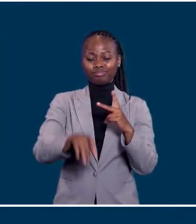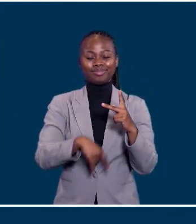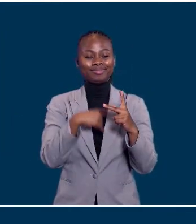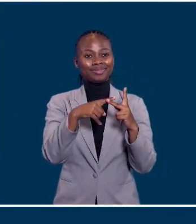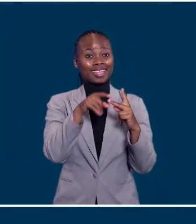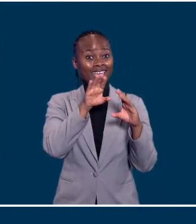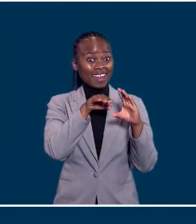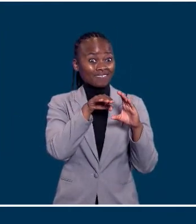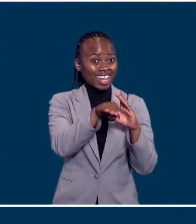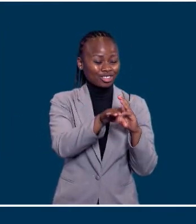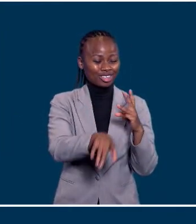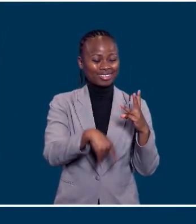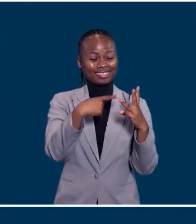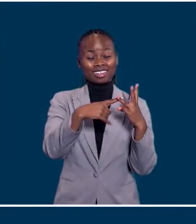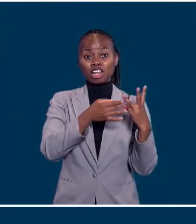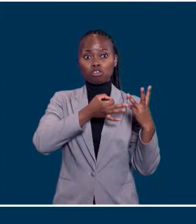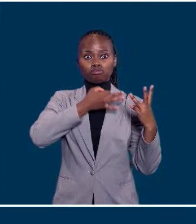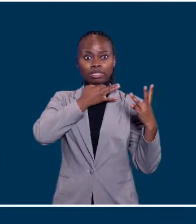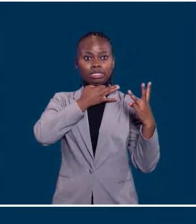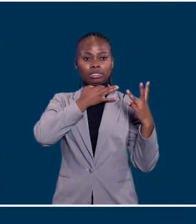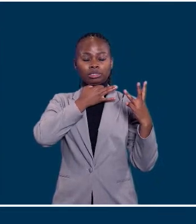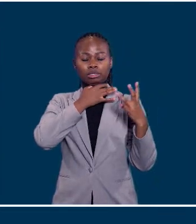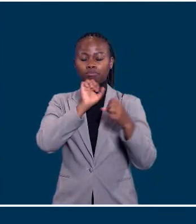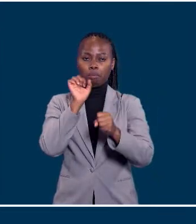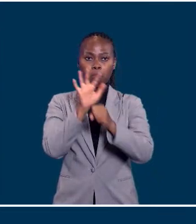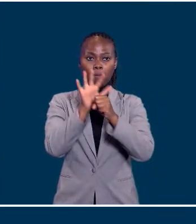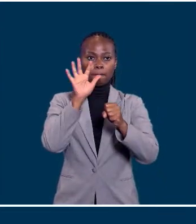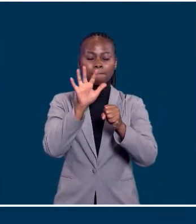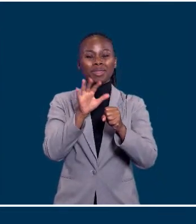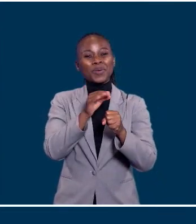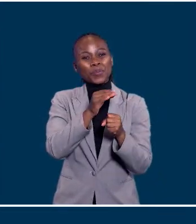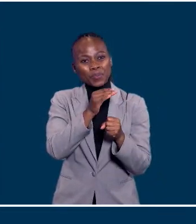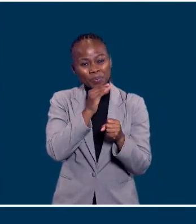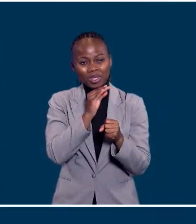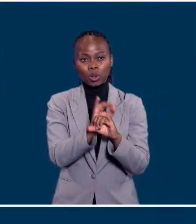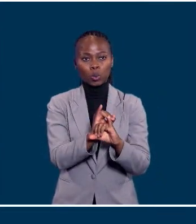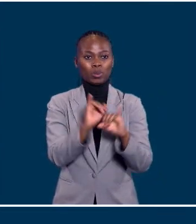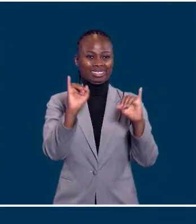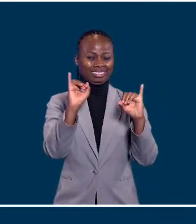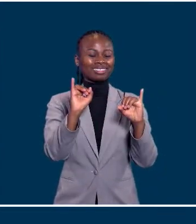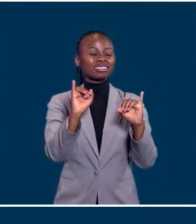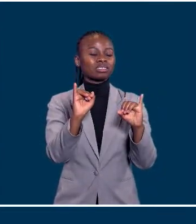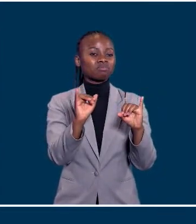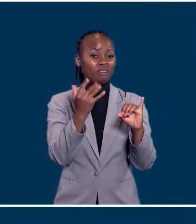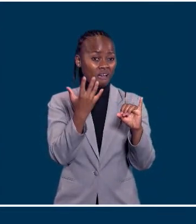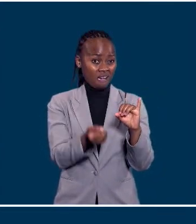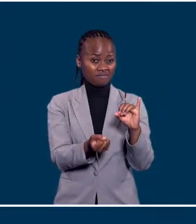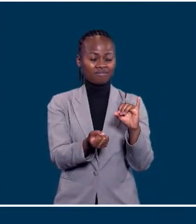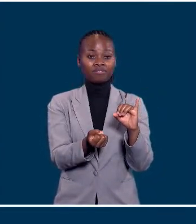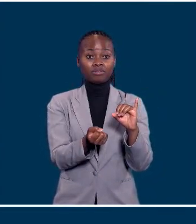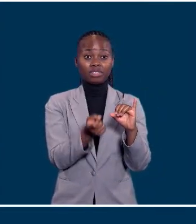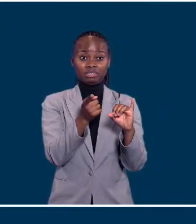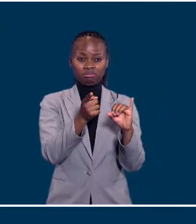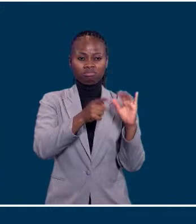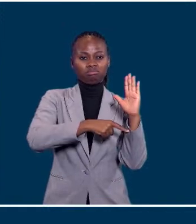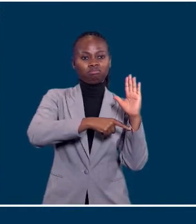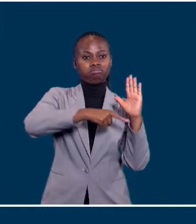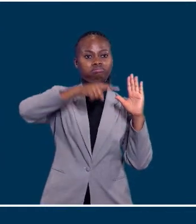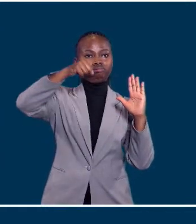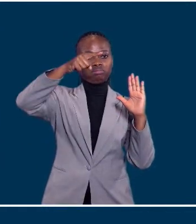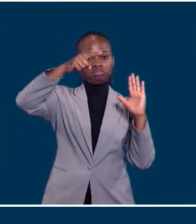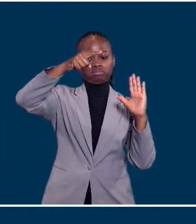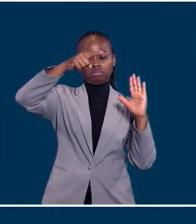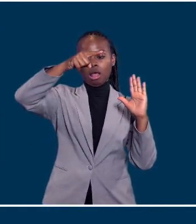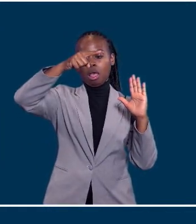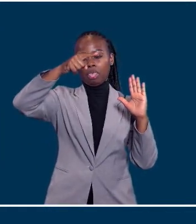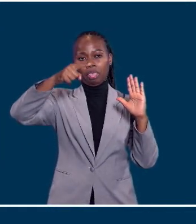shock, which generates quite a lot of exchange rate depreciation, and not surprisingly, you get a